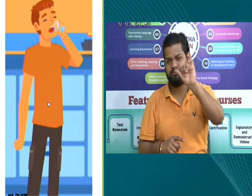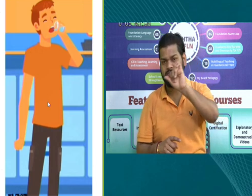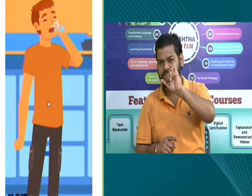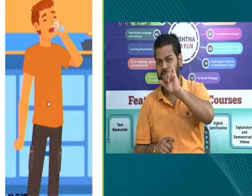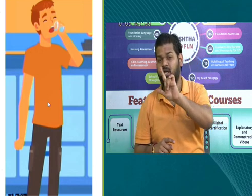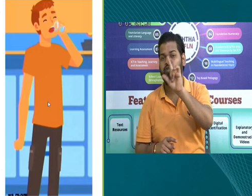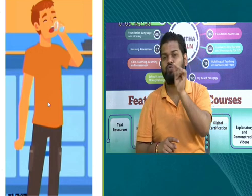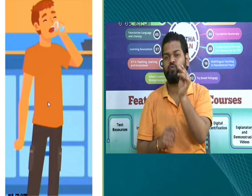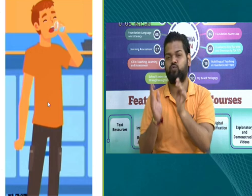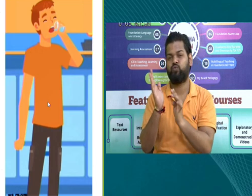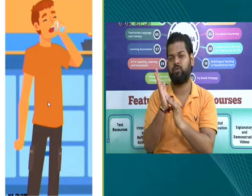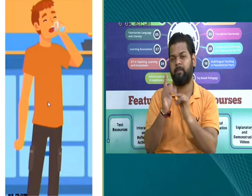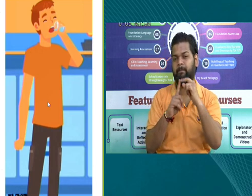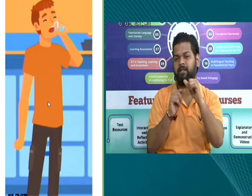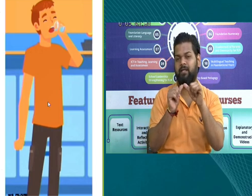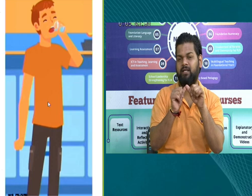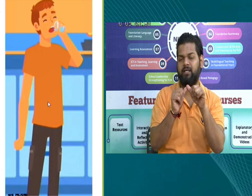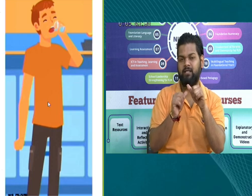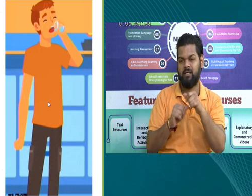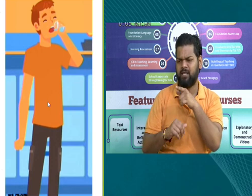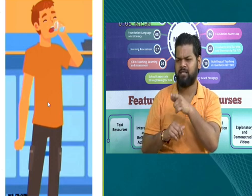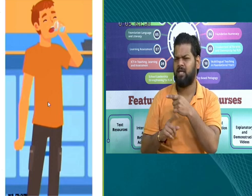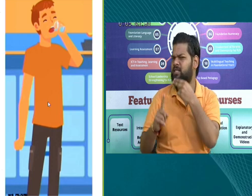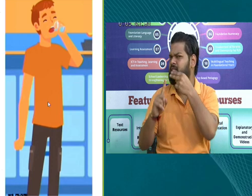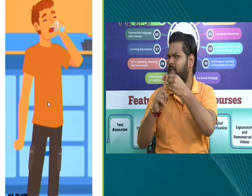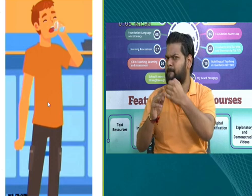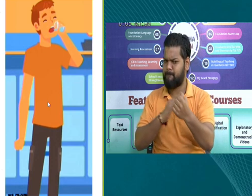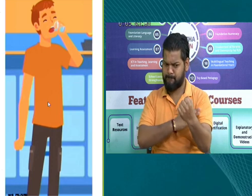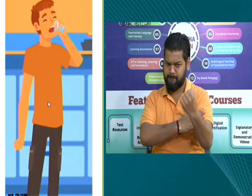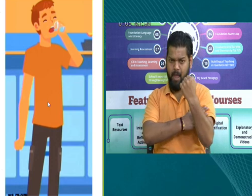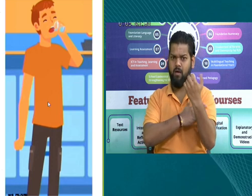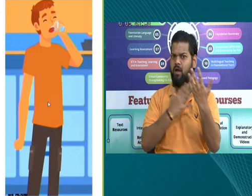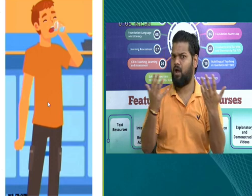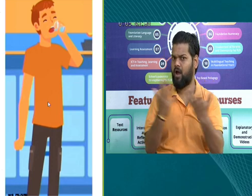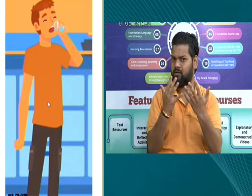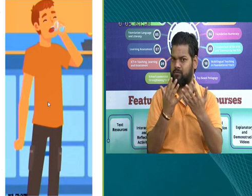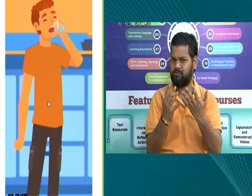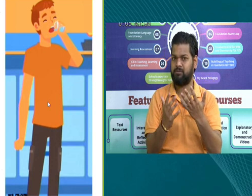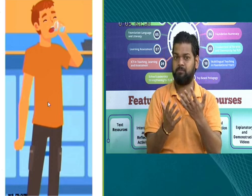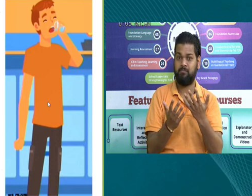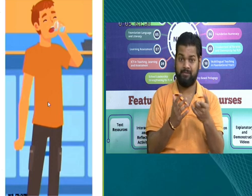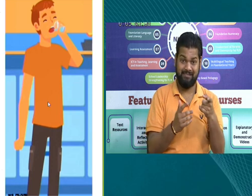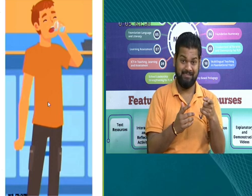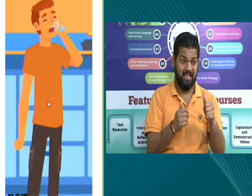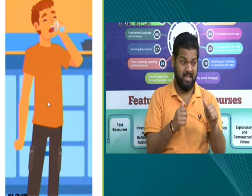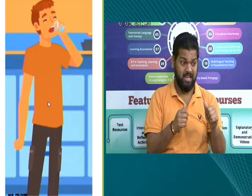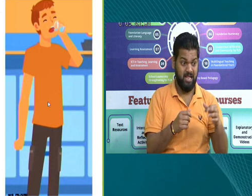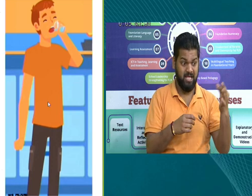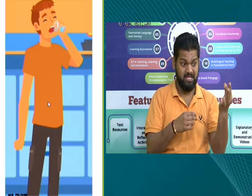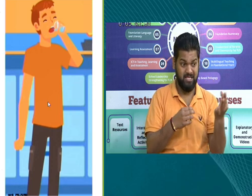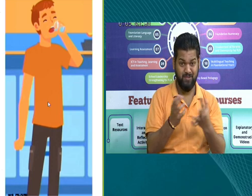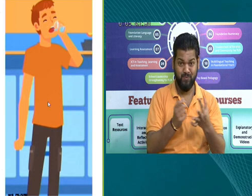him brave? Because, you know, it is not very safe to try out different